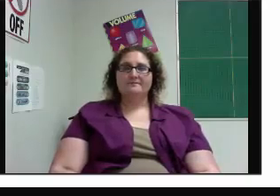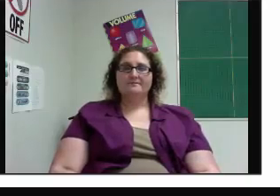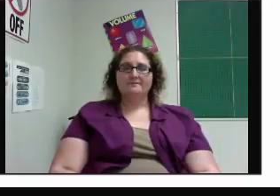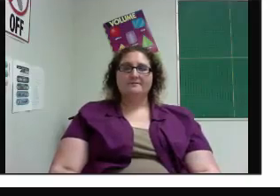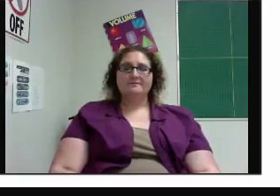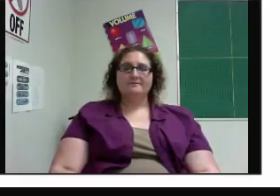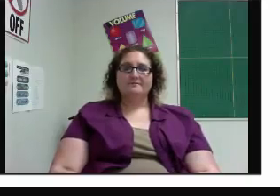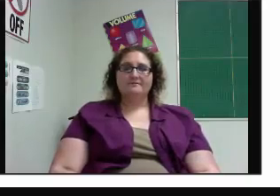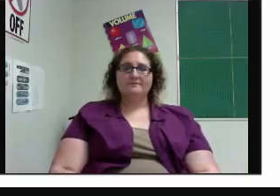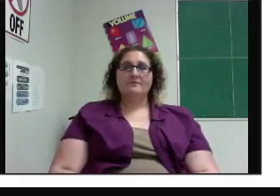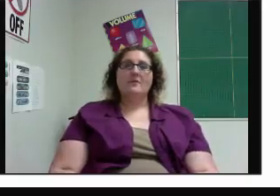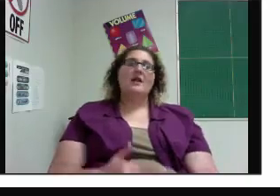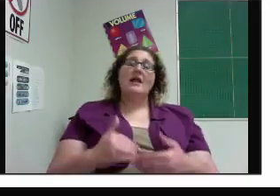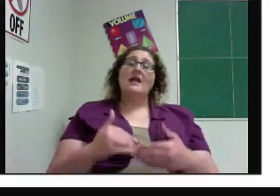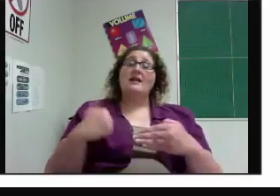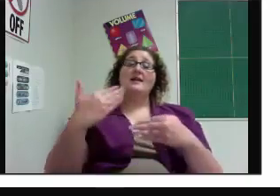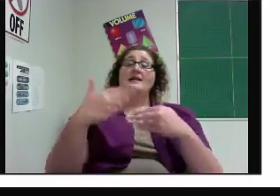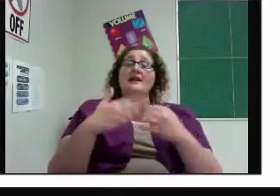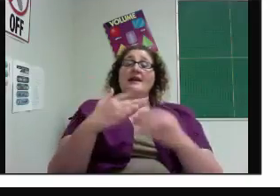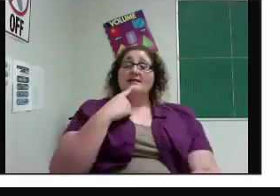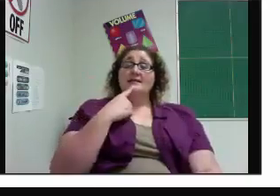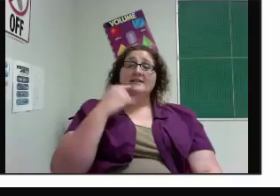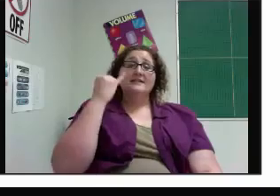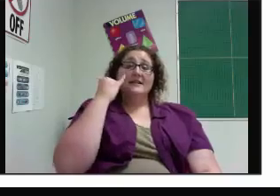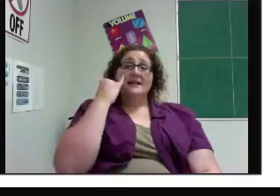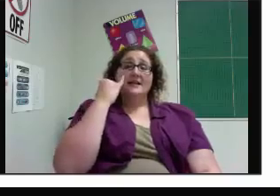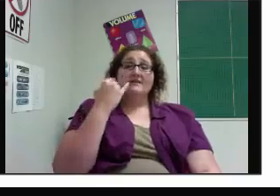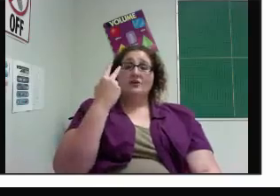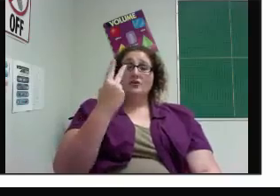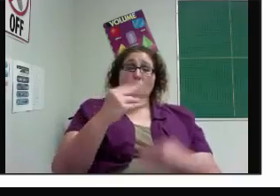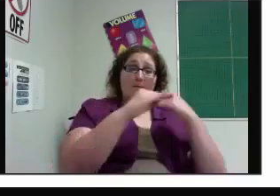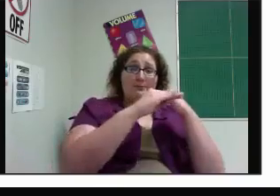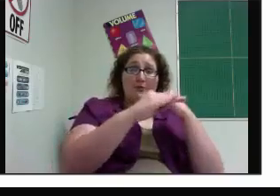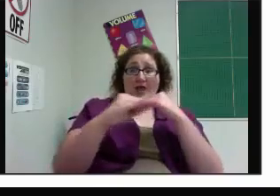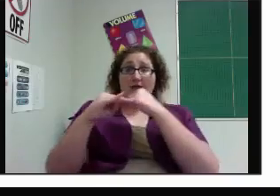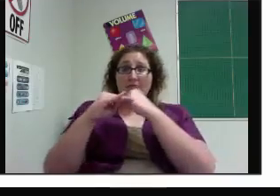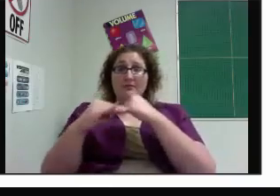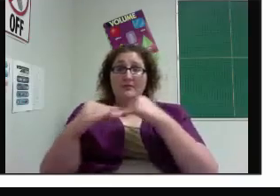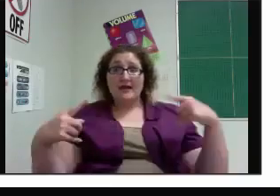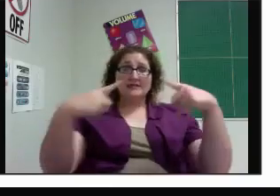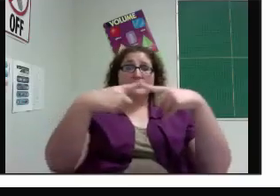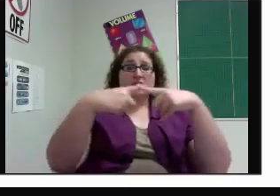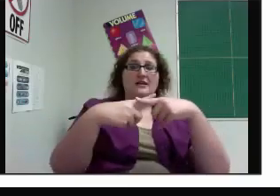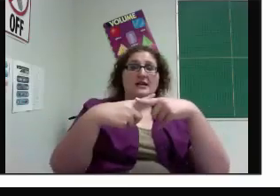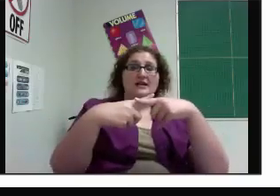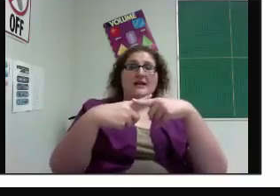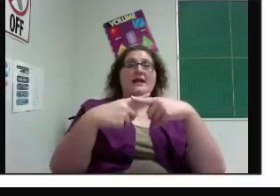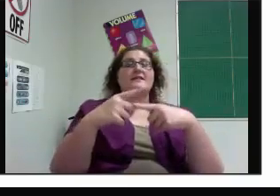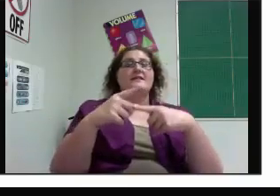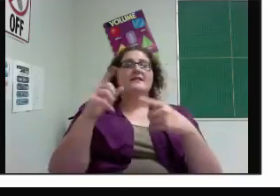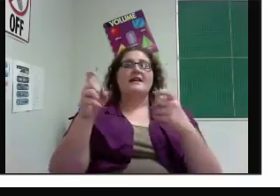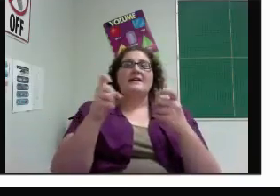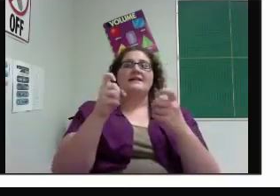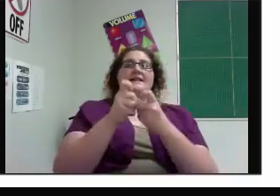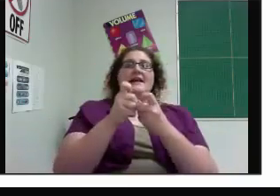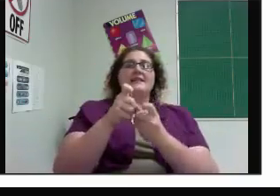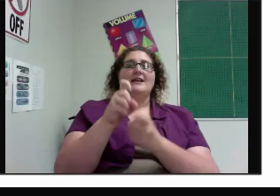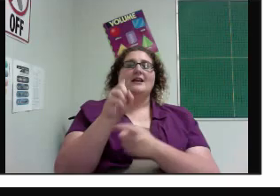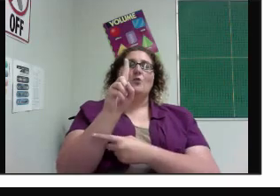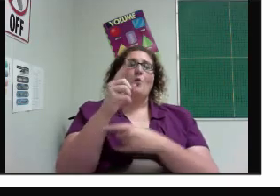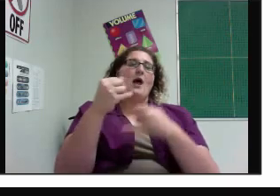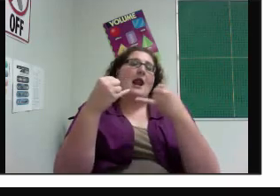wall. The floor and the wall intersect at that line where the edge is. And if you were going to draw this,